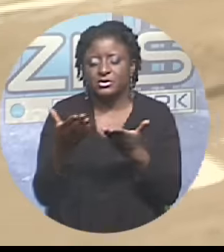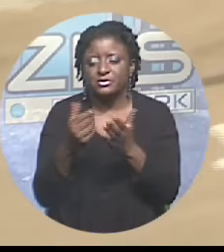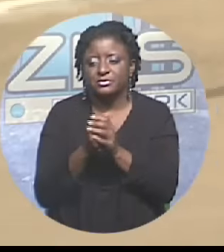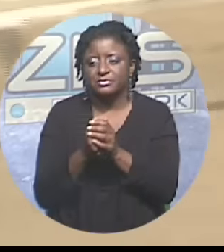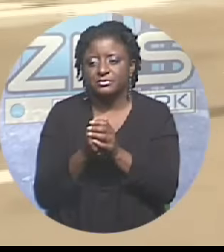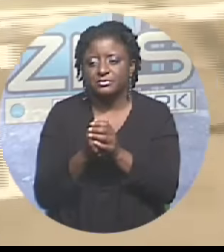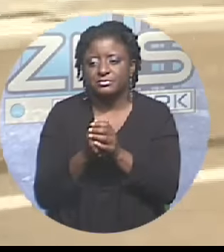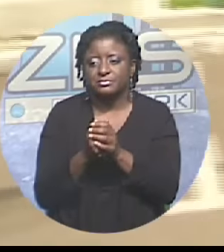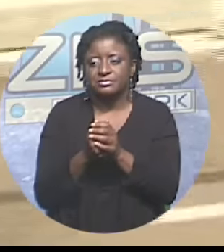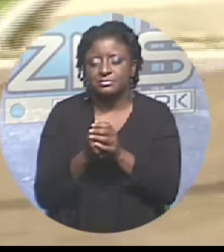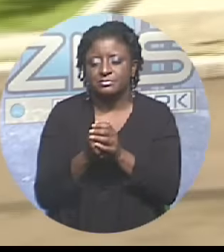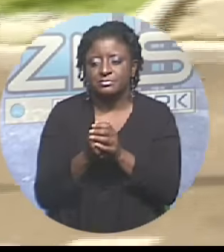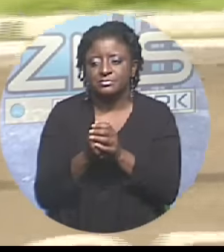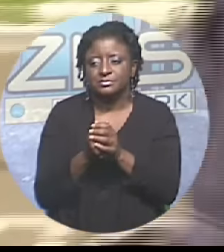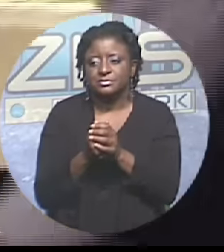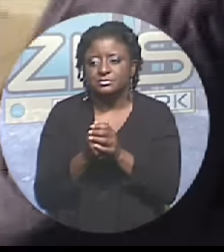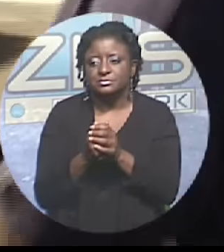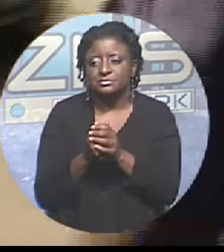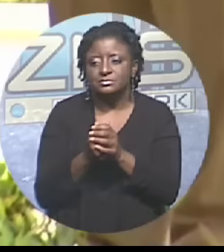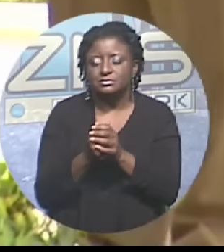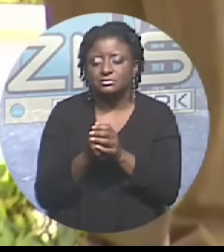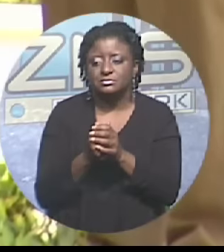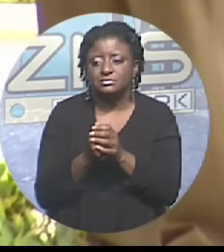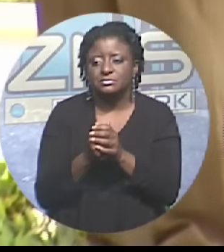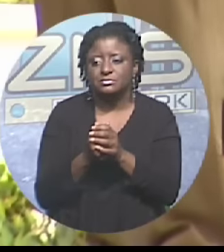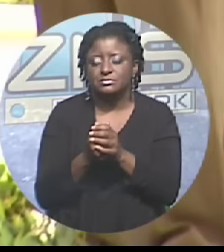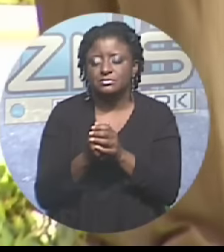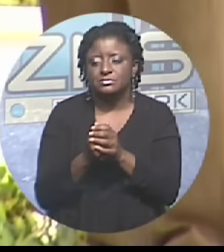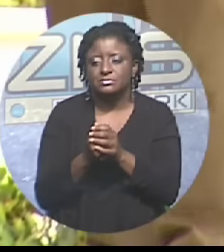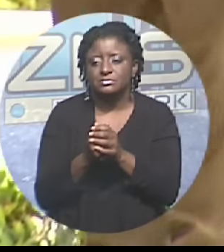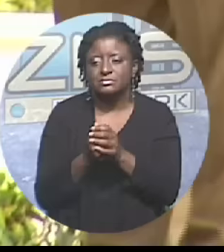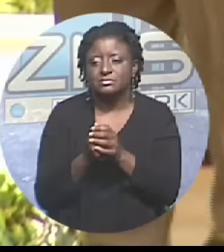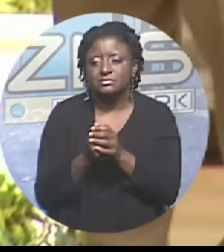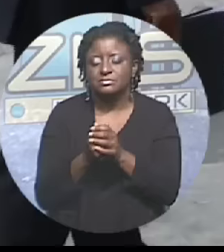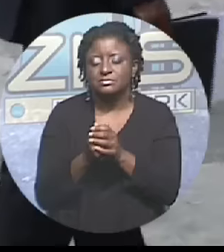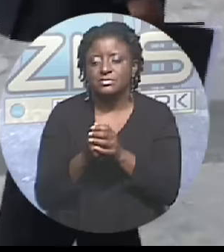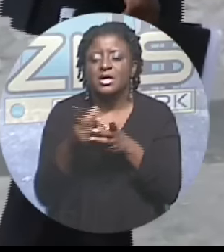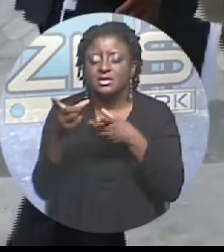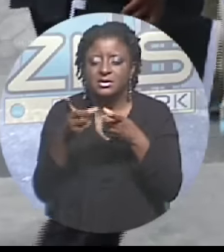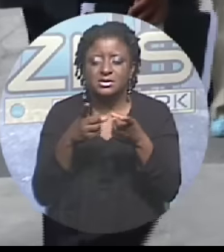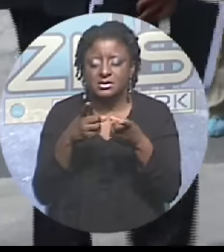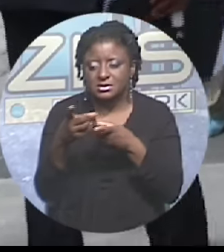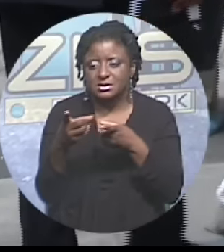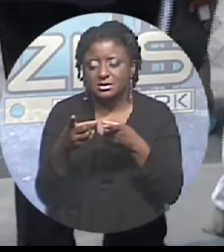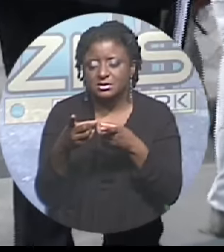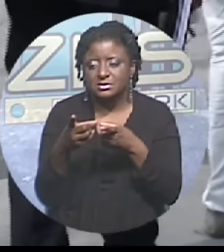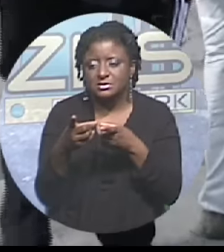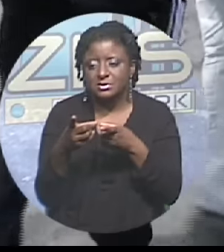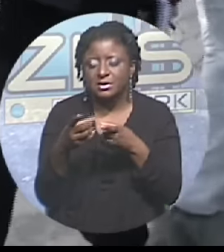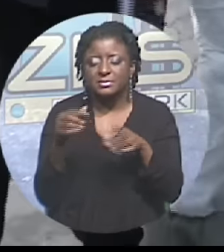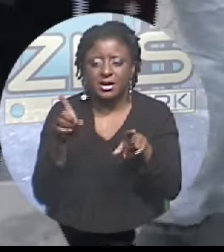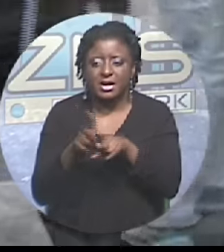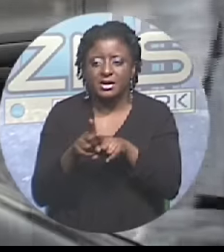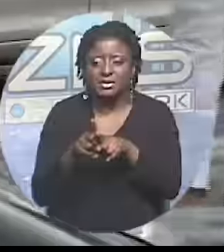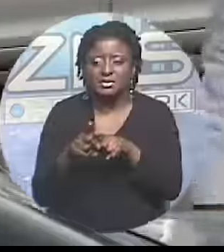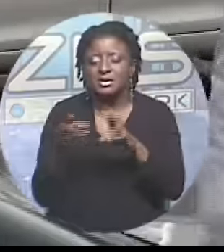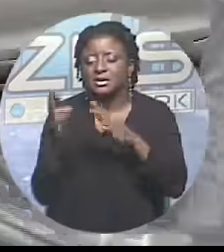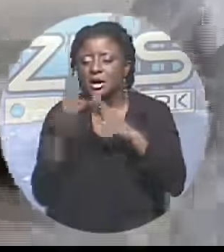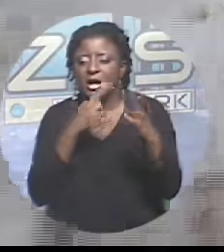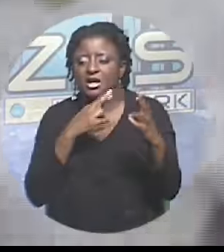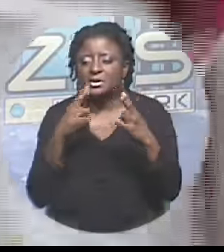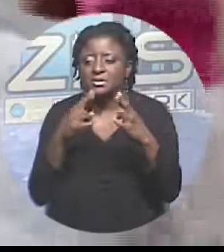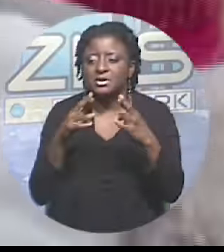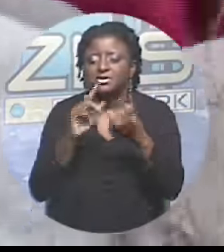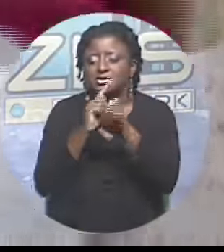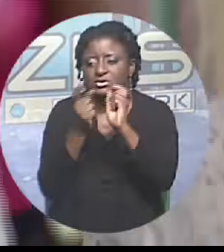was not prepared to disturb their verdict. Describing the case as a dispute gone horribly wrong, Justice Isaacs agreed